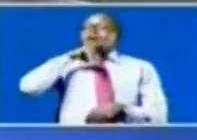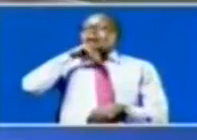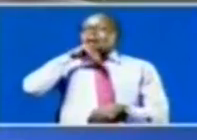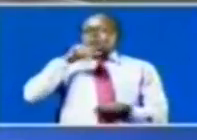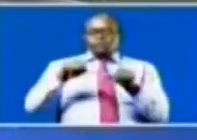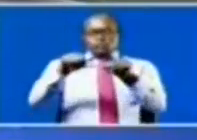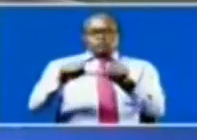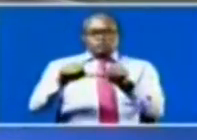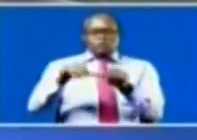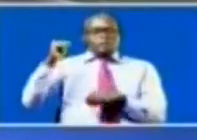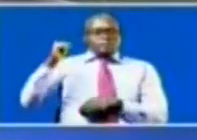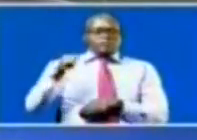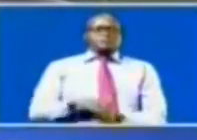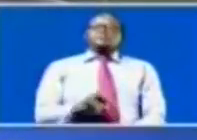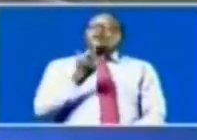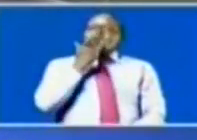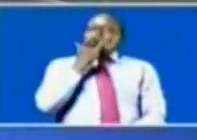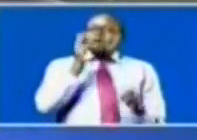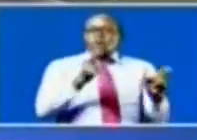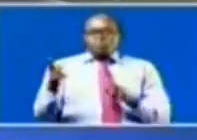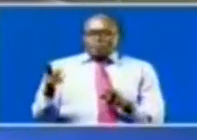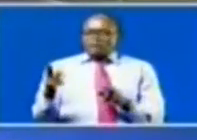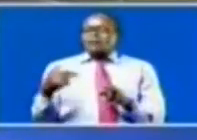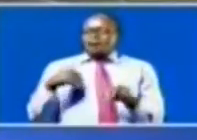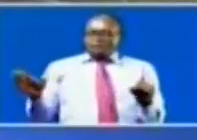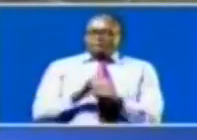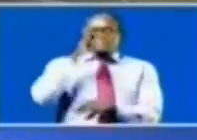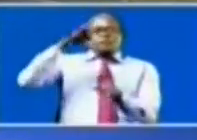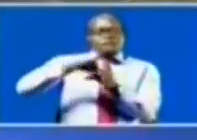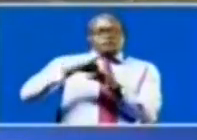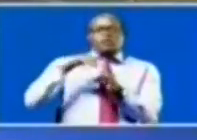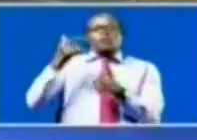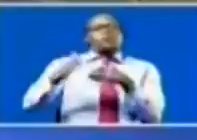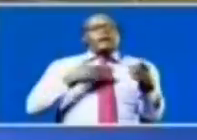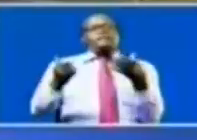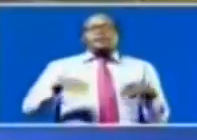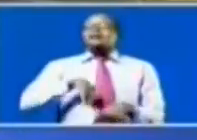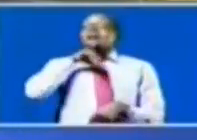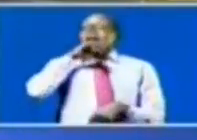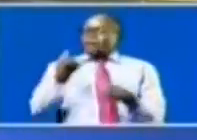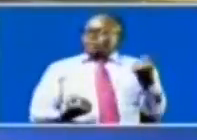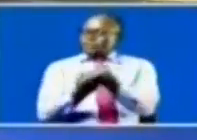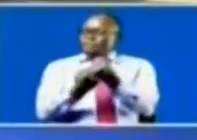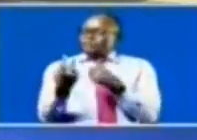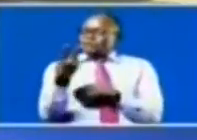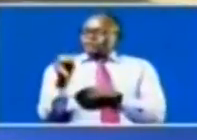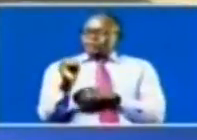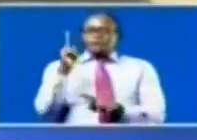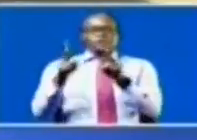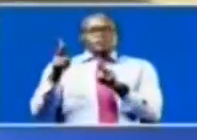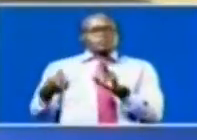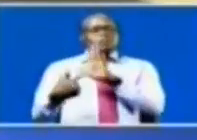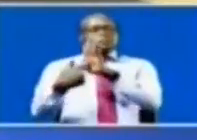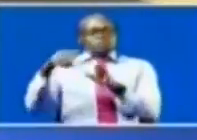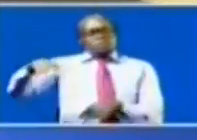politics. So Luo Nyanza is normally a consolidated voting block, and whoever Raila Odinga will support or will indicate will